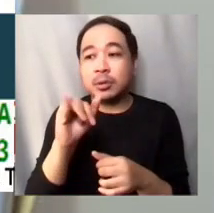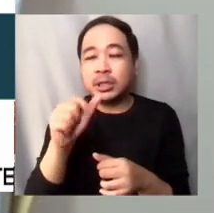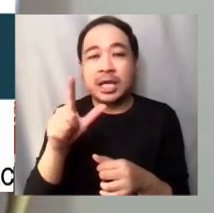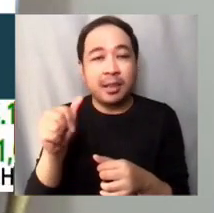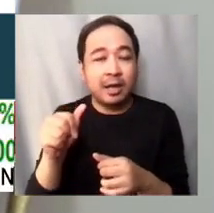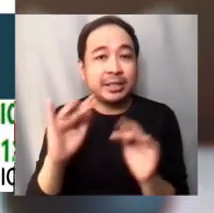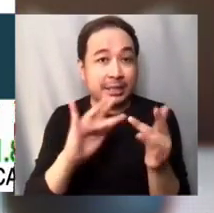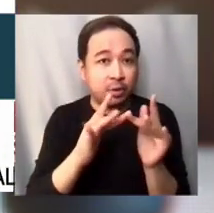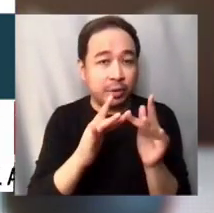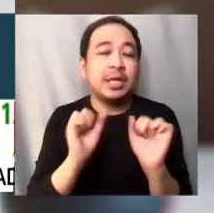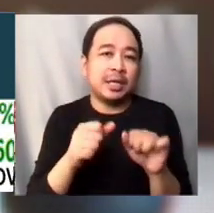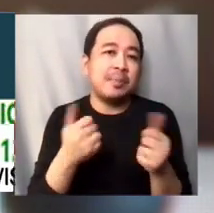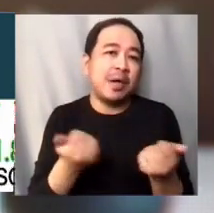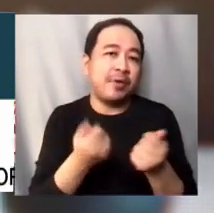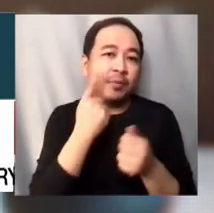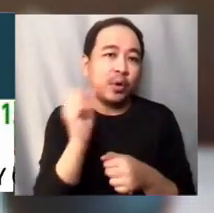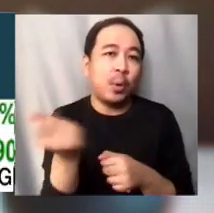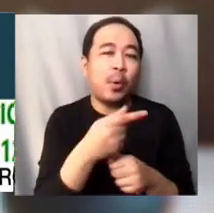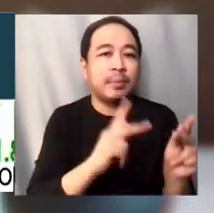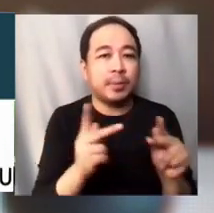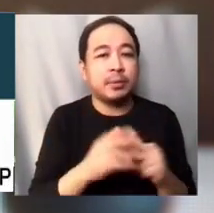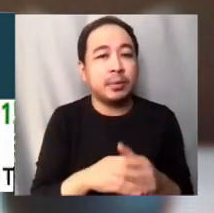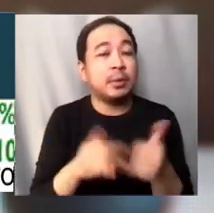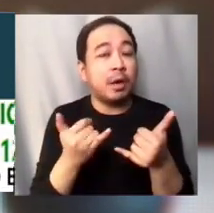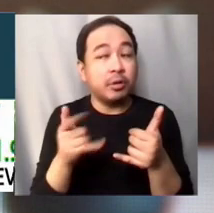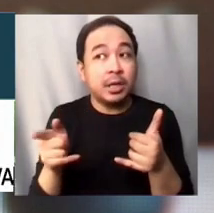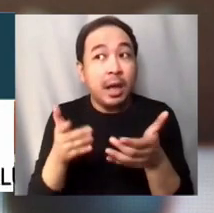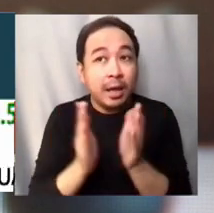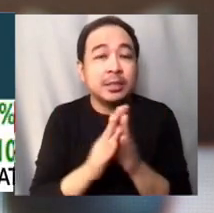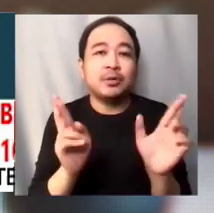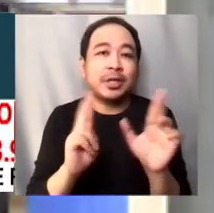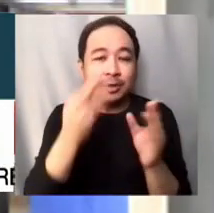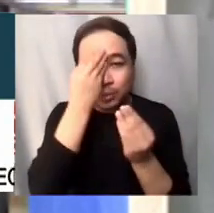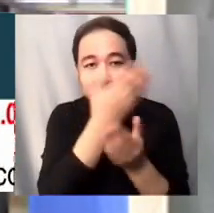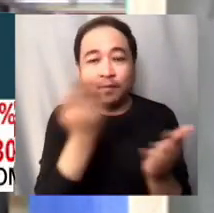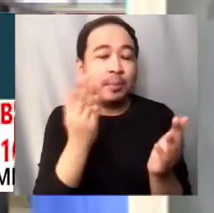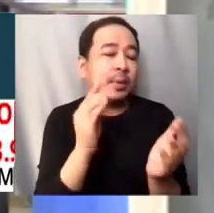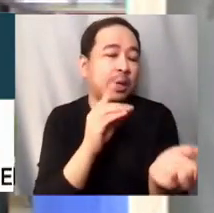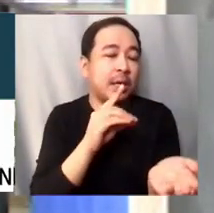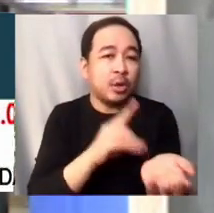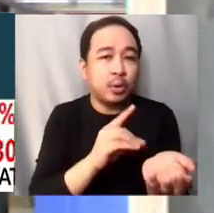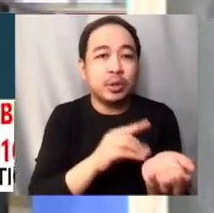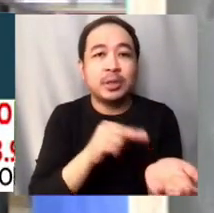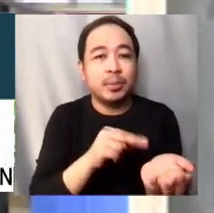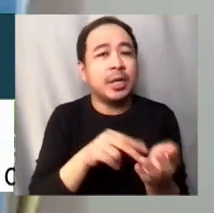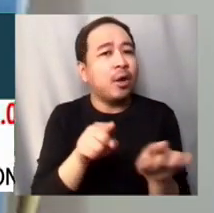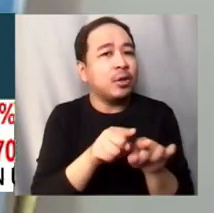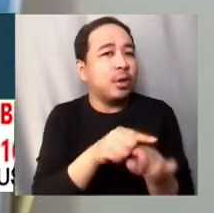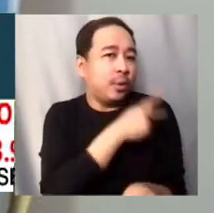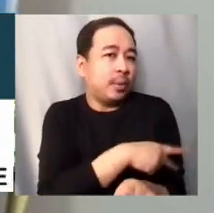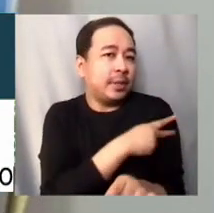it available for all. She adds they're ready to educate Philippine physicians and even patients on the latest treatment options